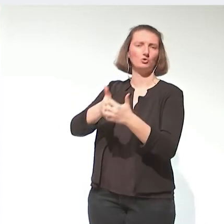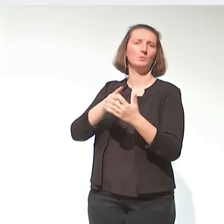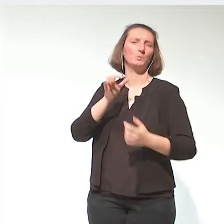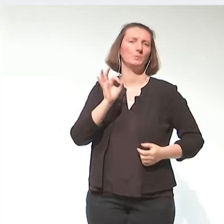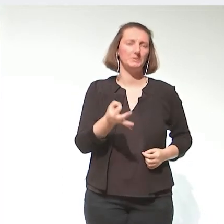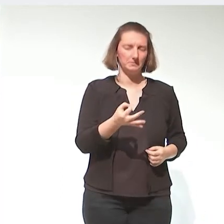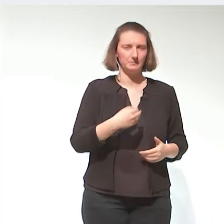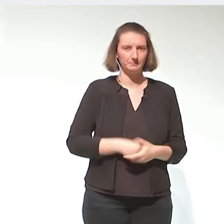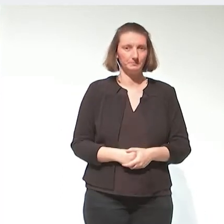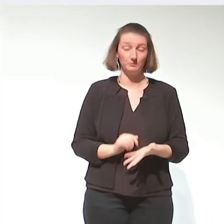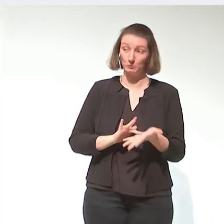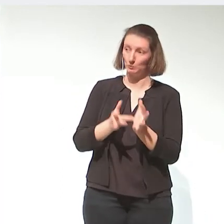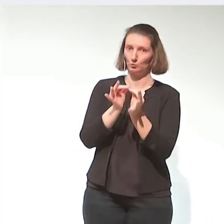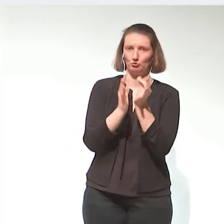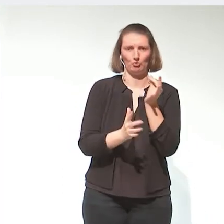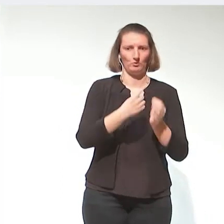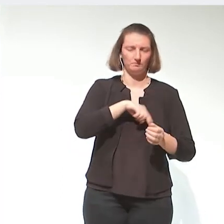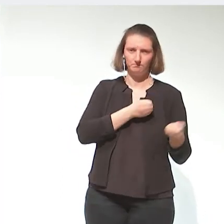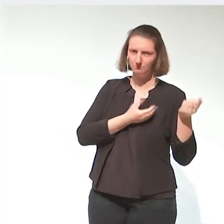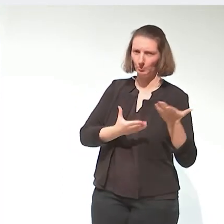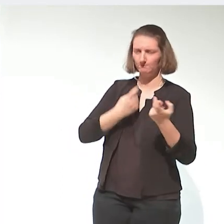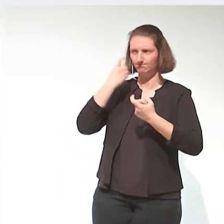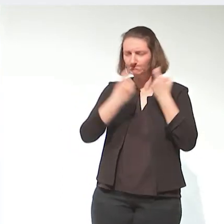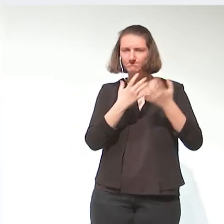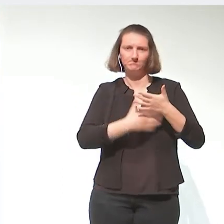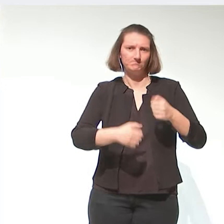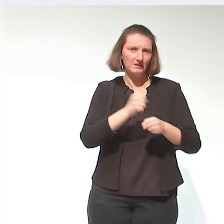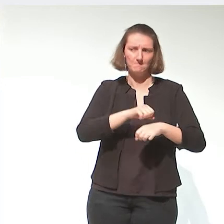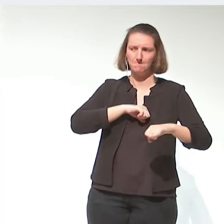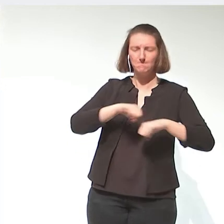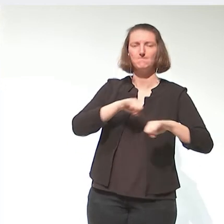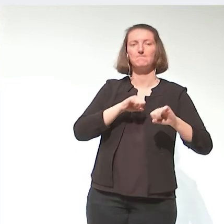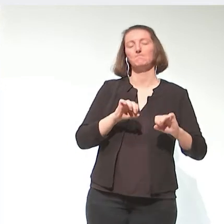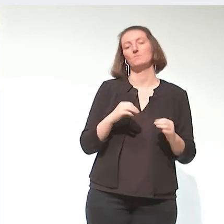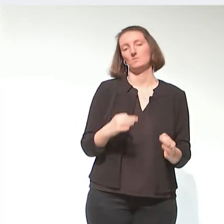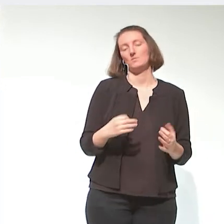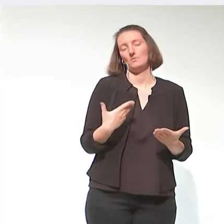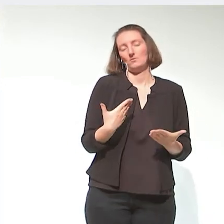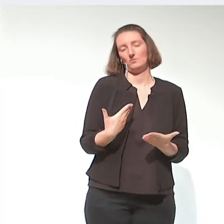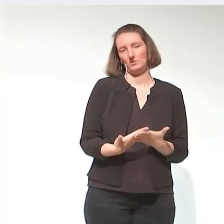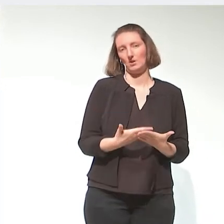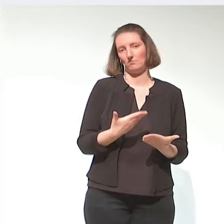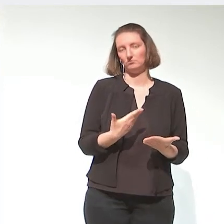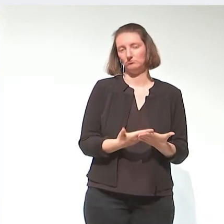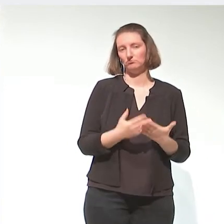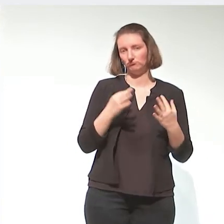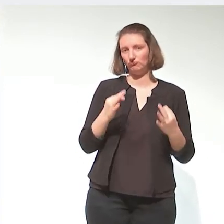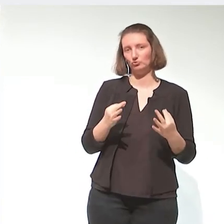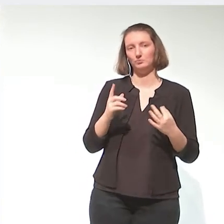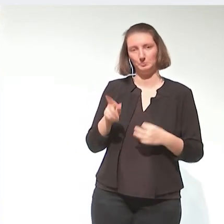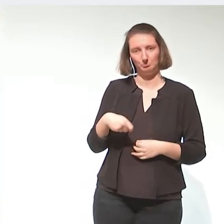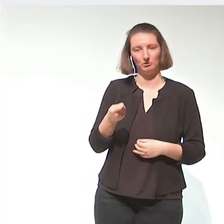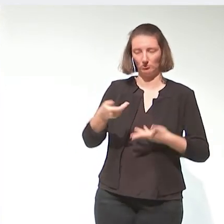are discussed with Ukrainian government to